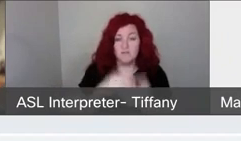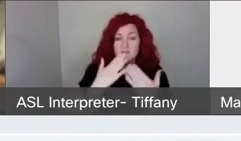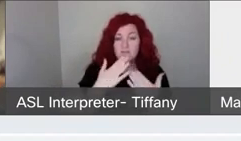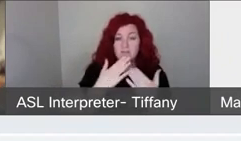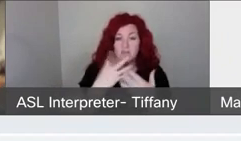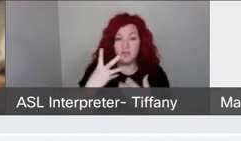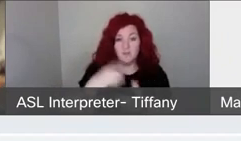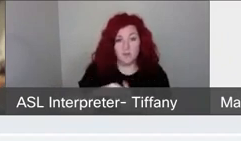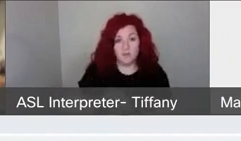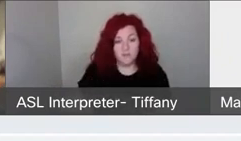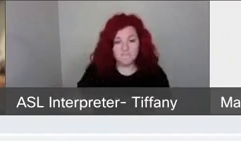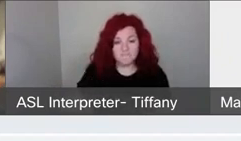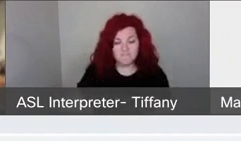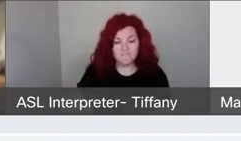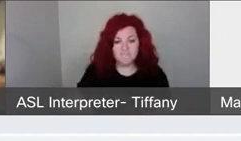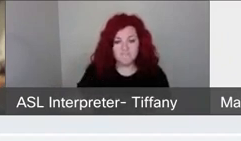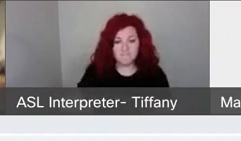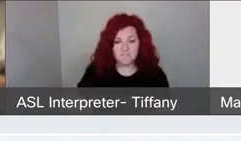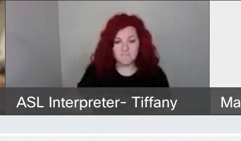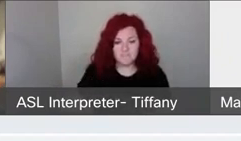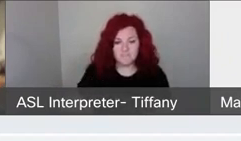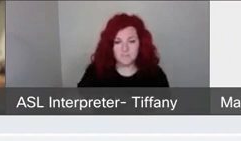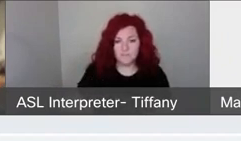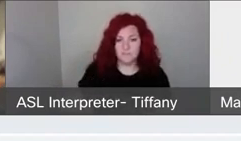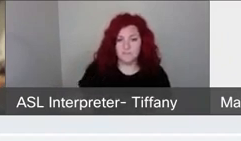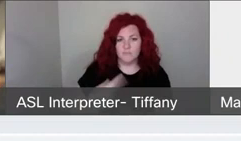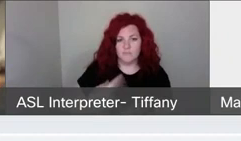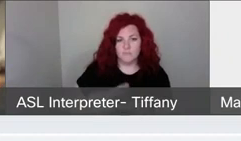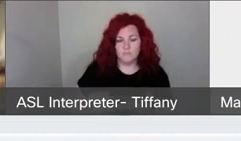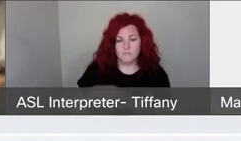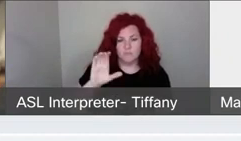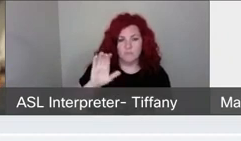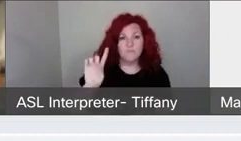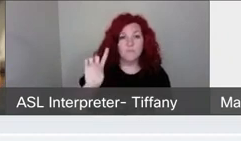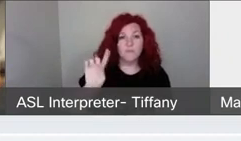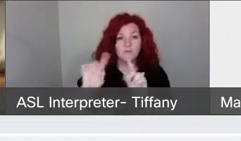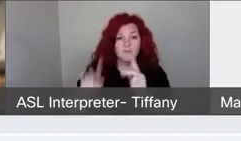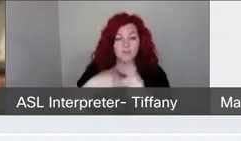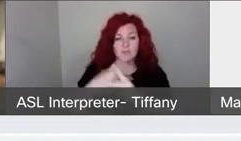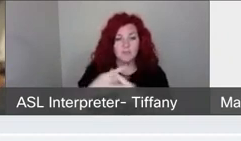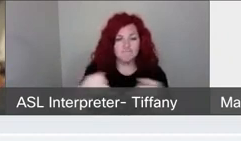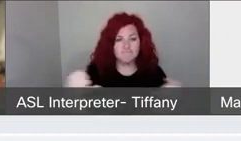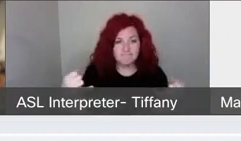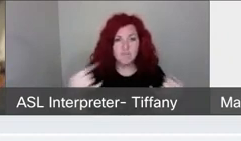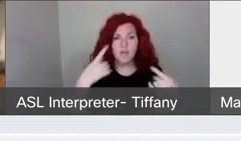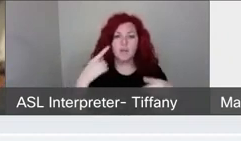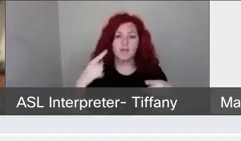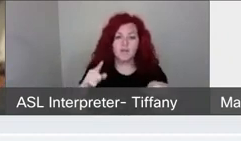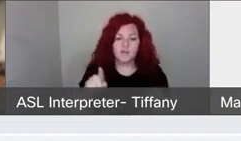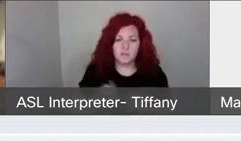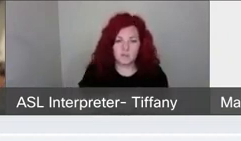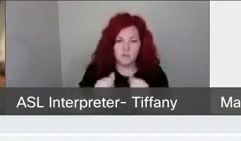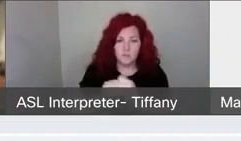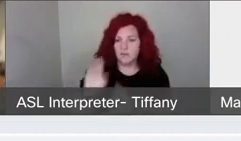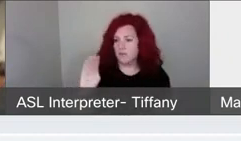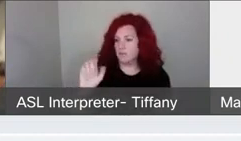of. But as we're talking about congressional districts and the different types of linings, I definitely agree with Beatrice.